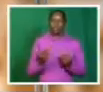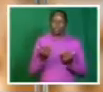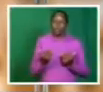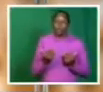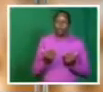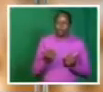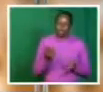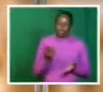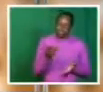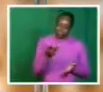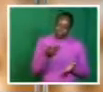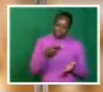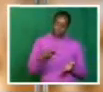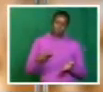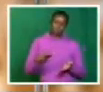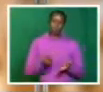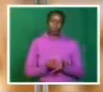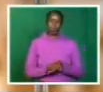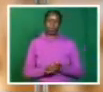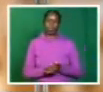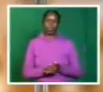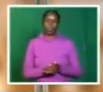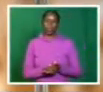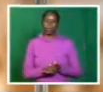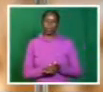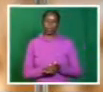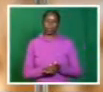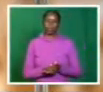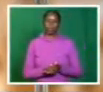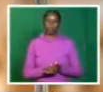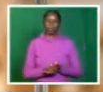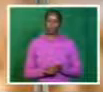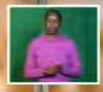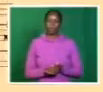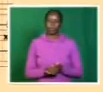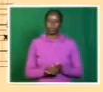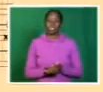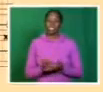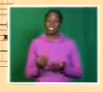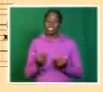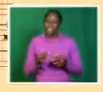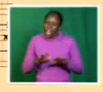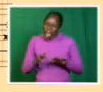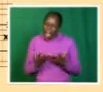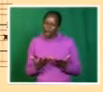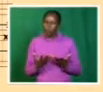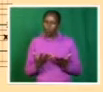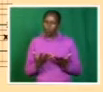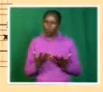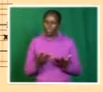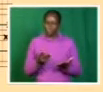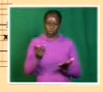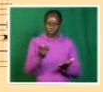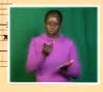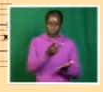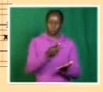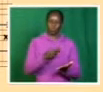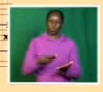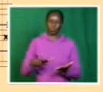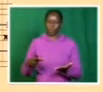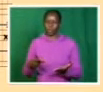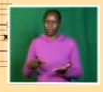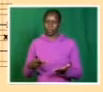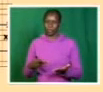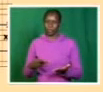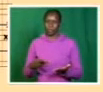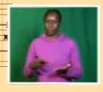is just sketching. So this concept is very important. So for you to sketch the graphs of quadratic